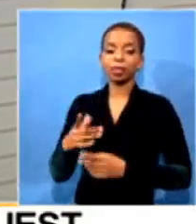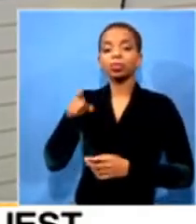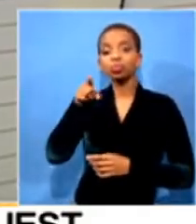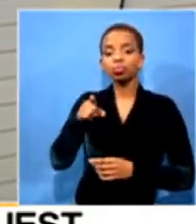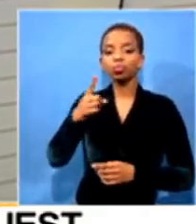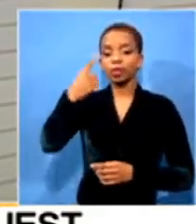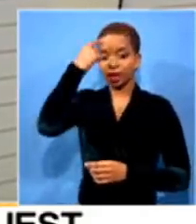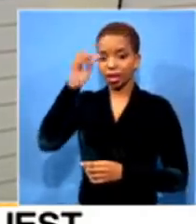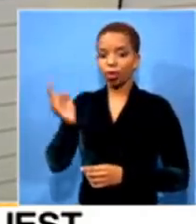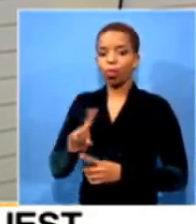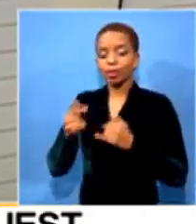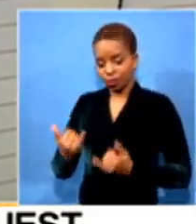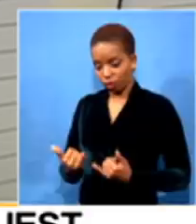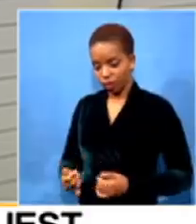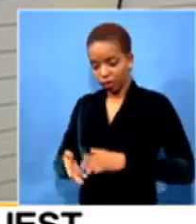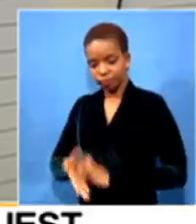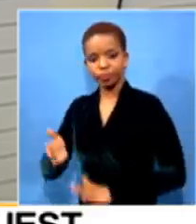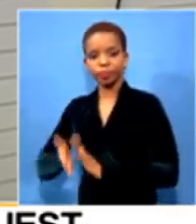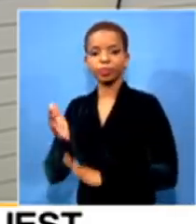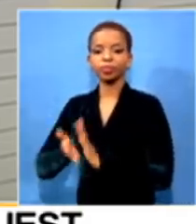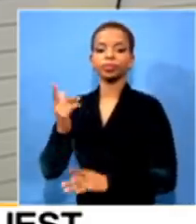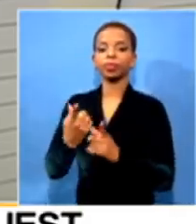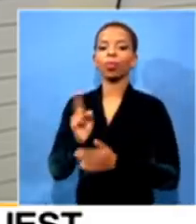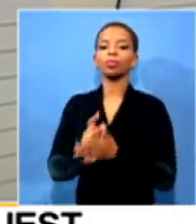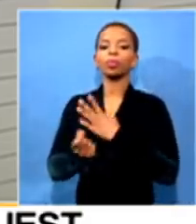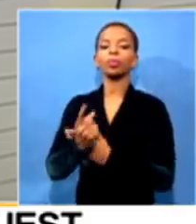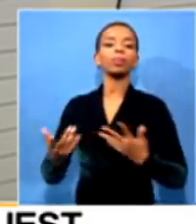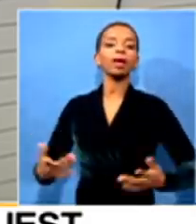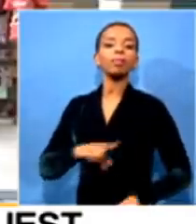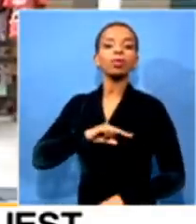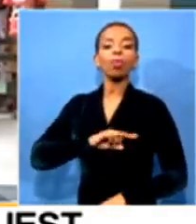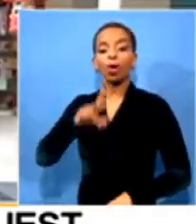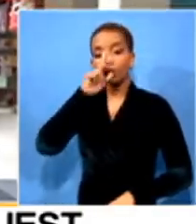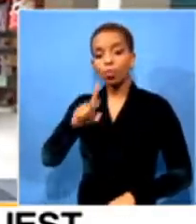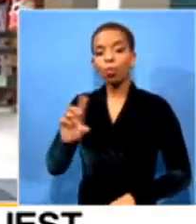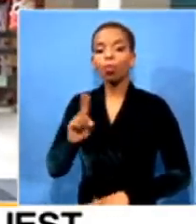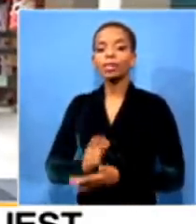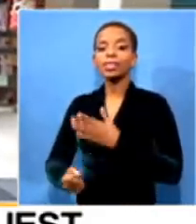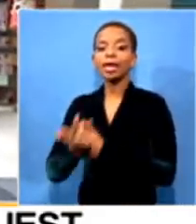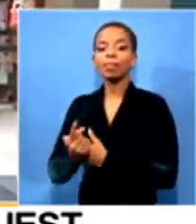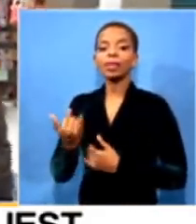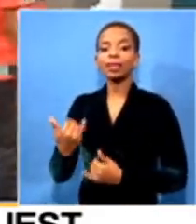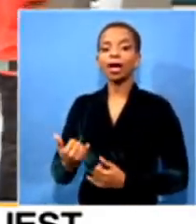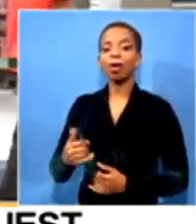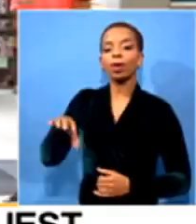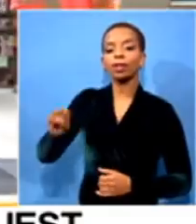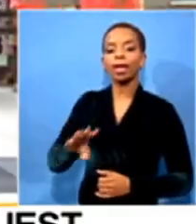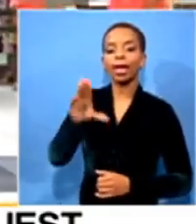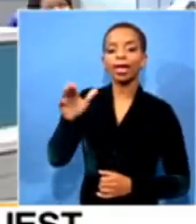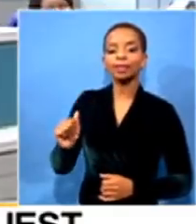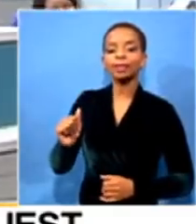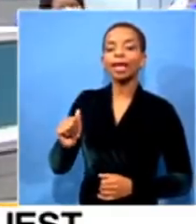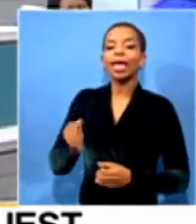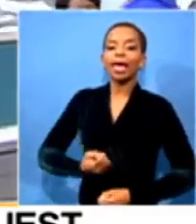we go to from here? As you say, if we take a look at what's happening at SAA Express, for example, Khaya, where we saw that,